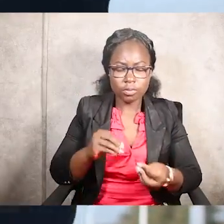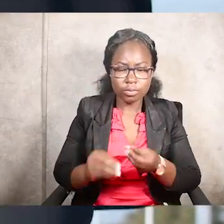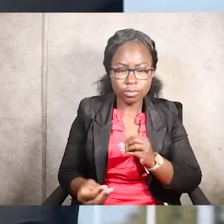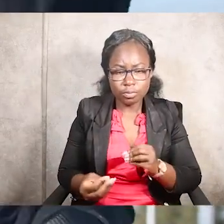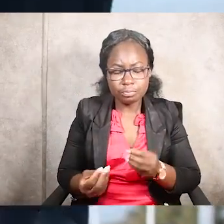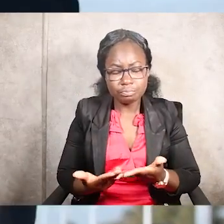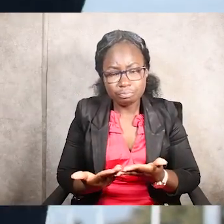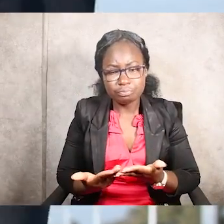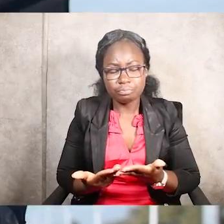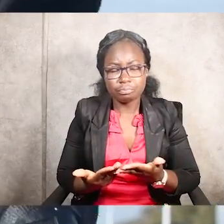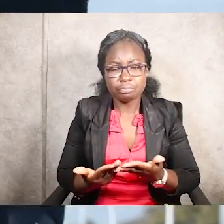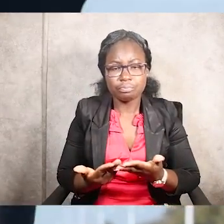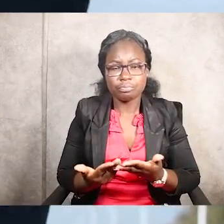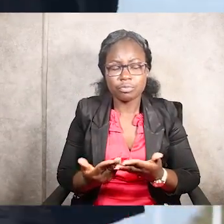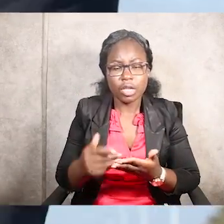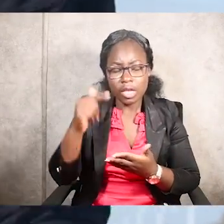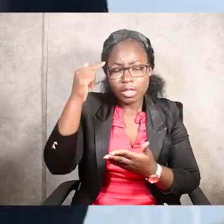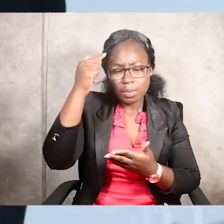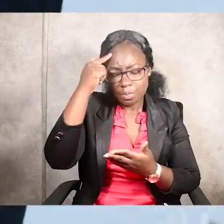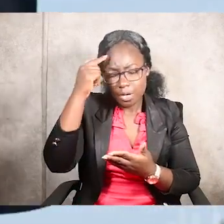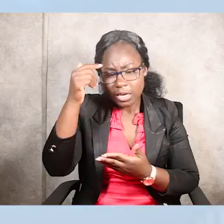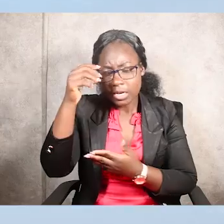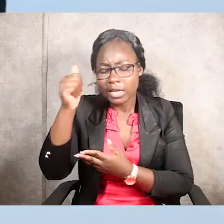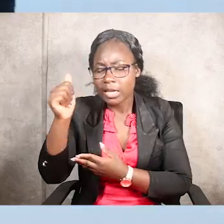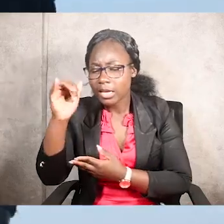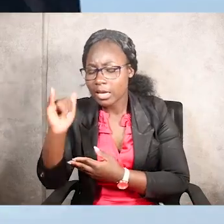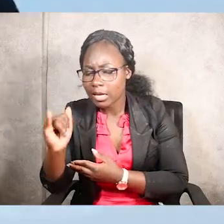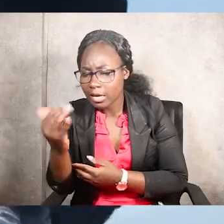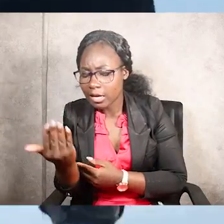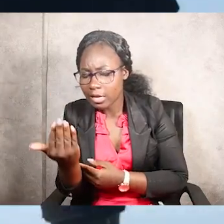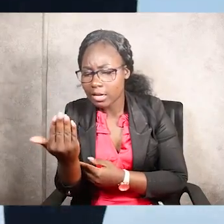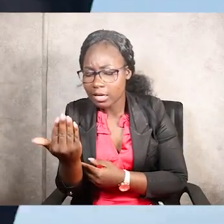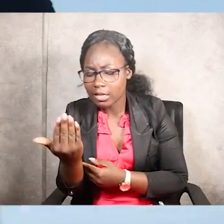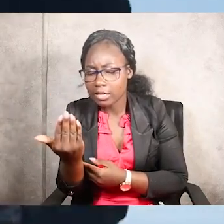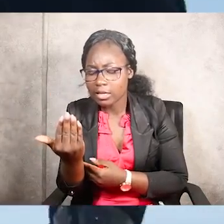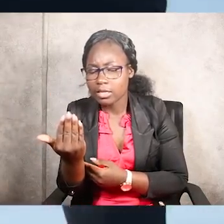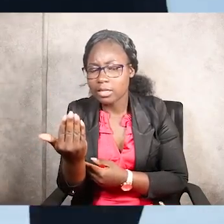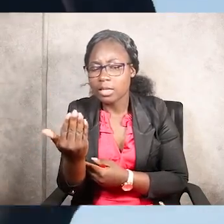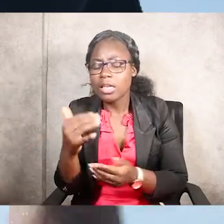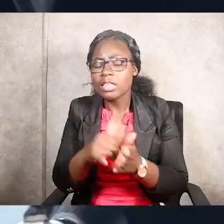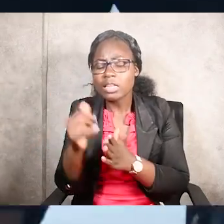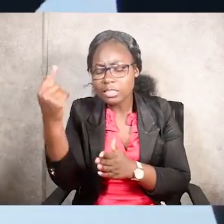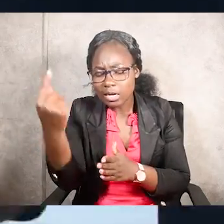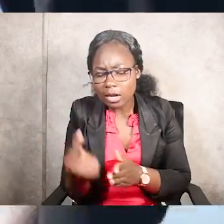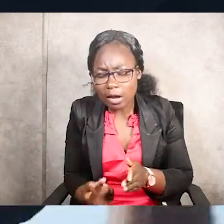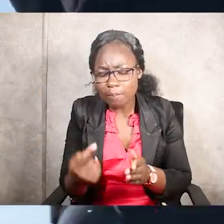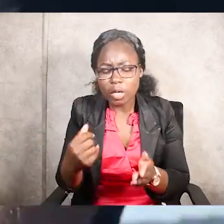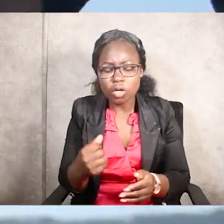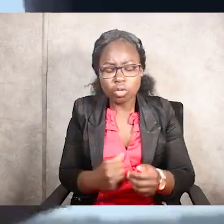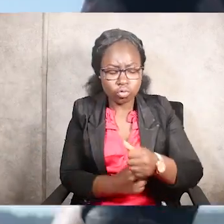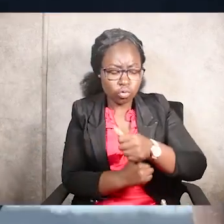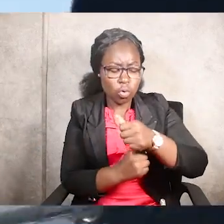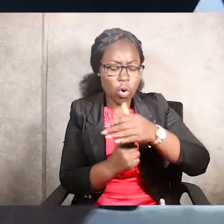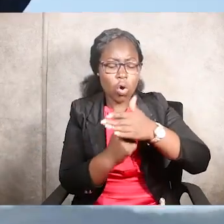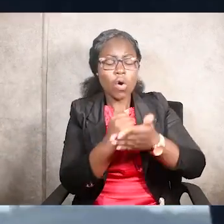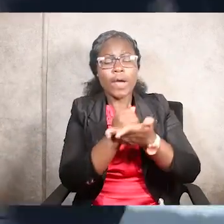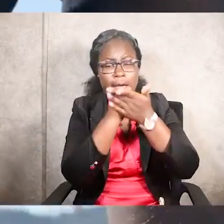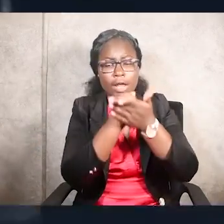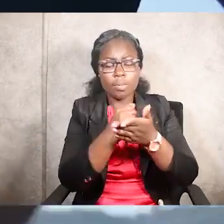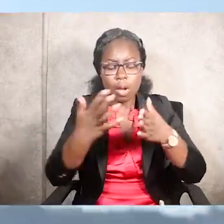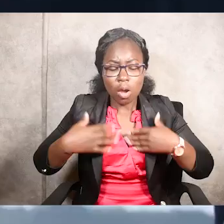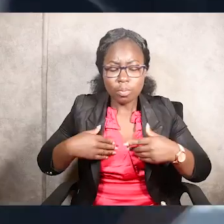and such, brain AI, prosthetic hands and such, that are coming up to assist people with different forms